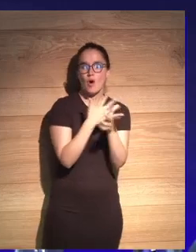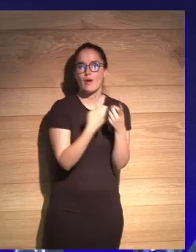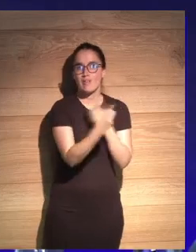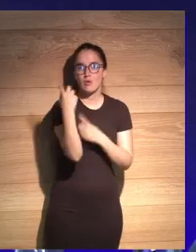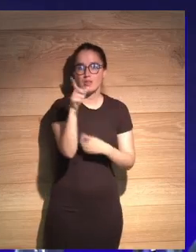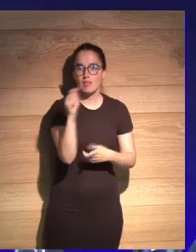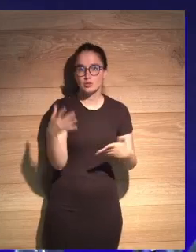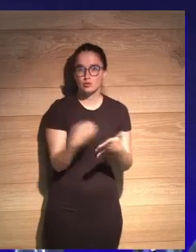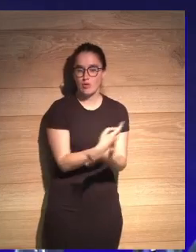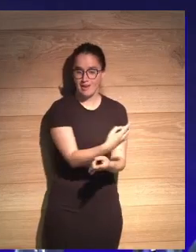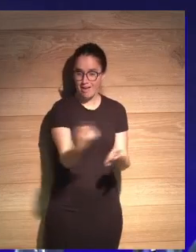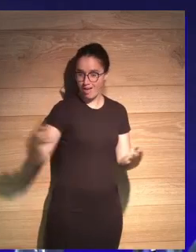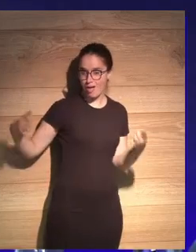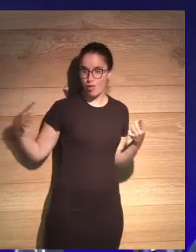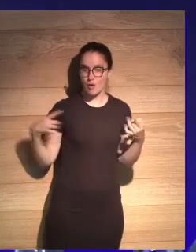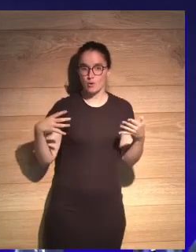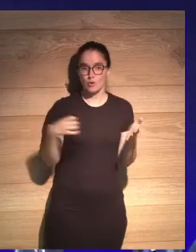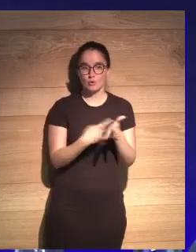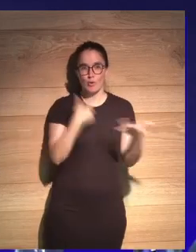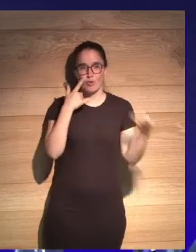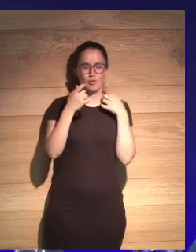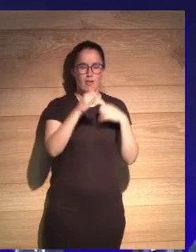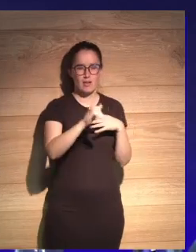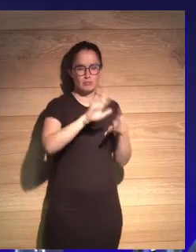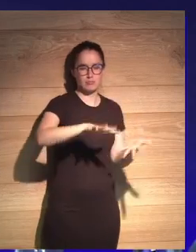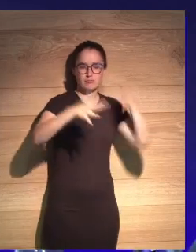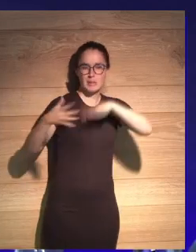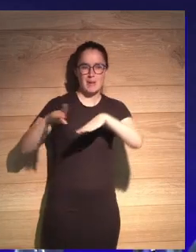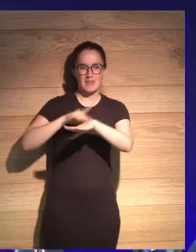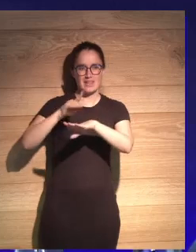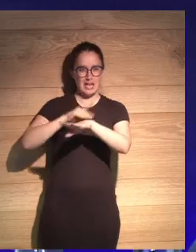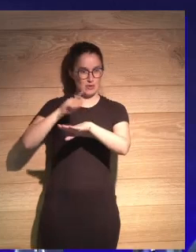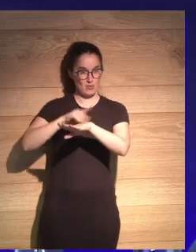that all the games are actually